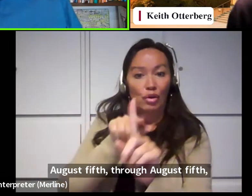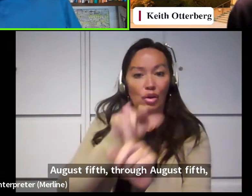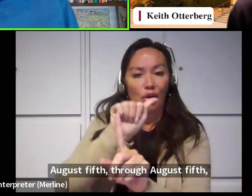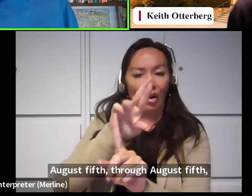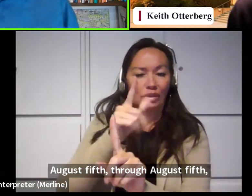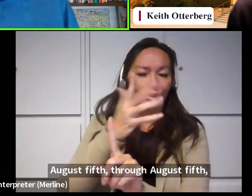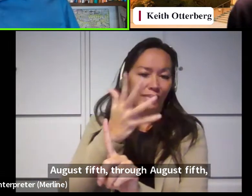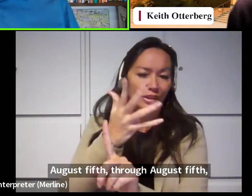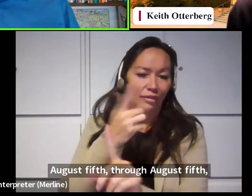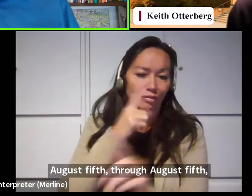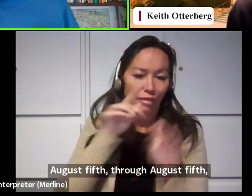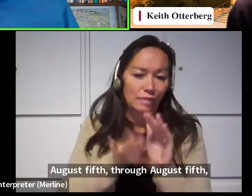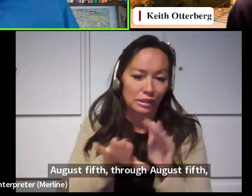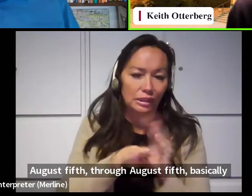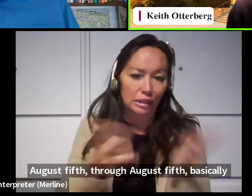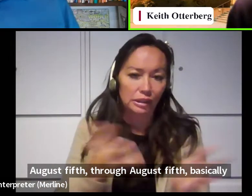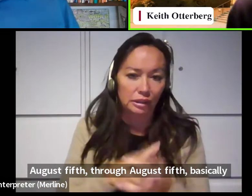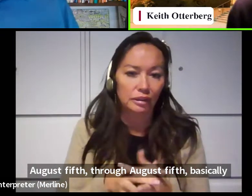take.